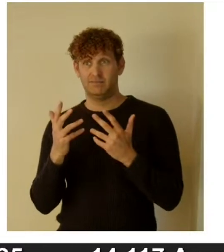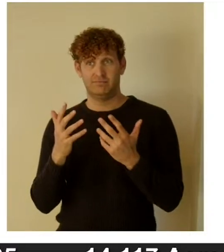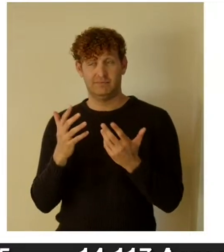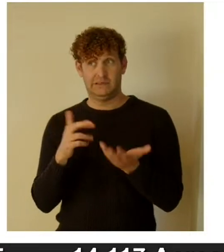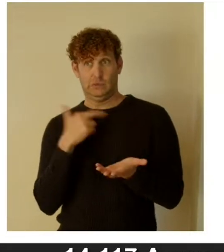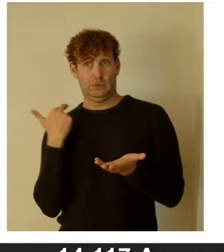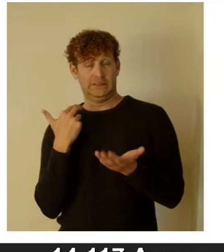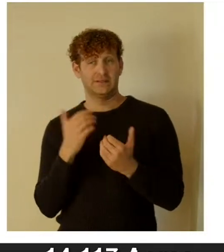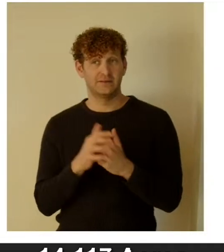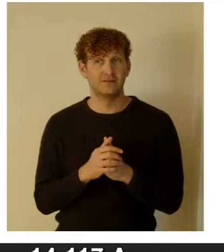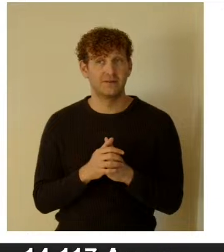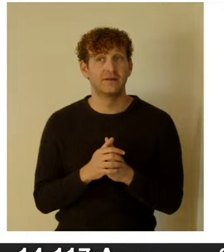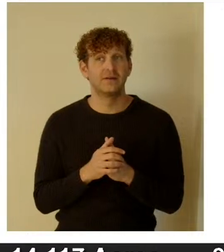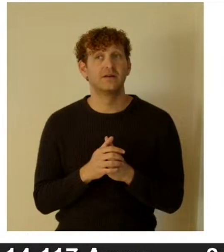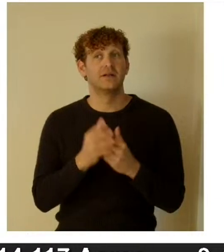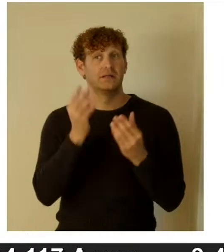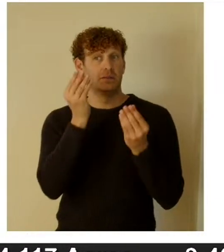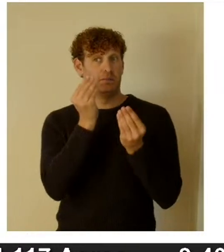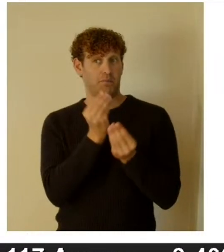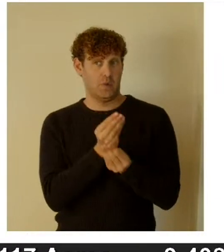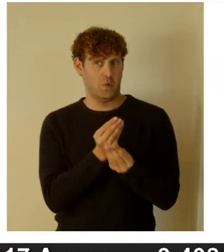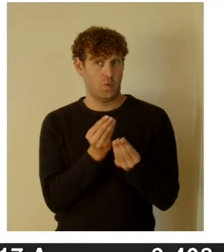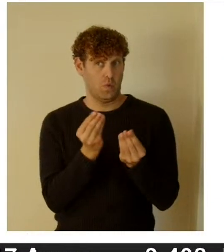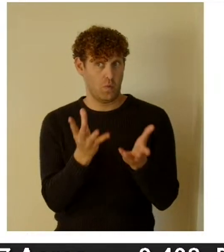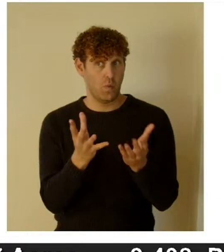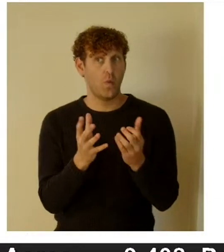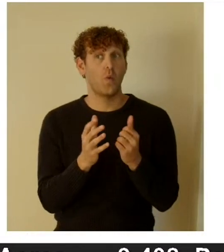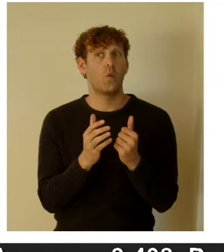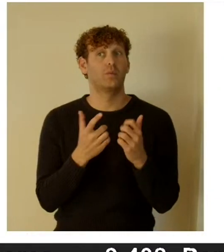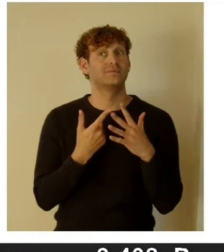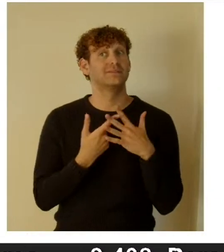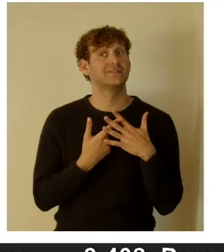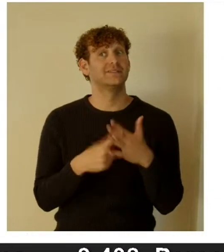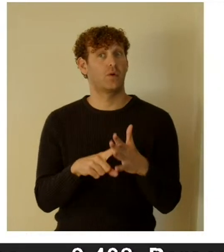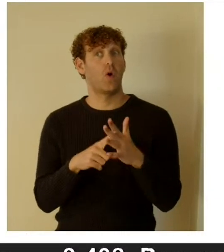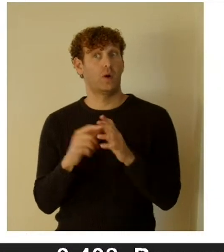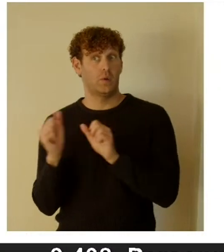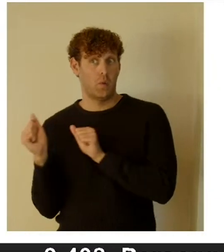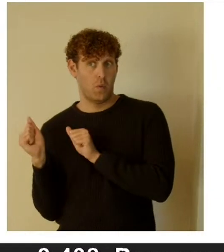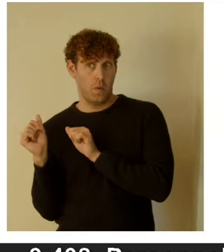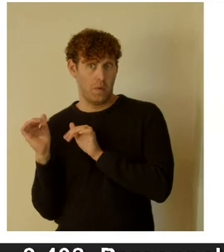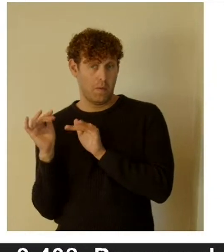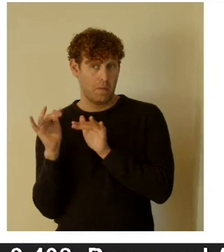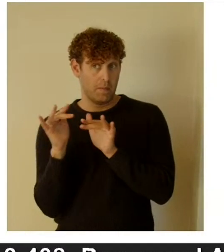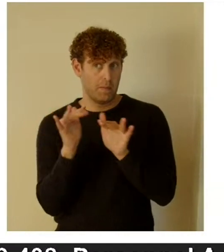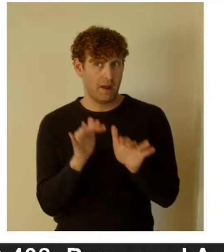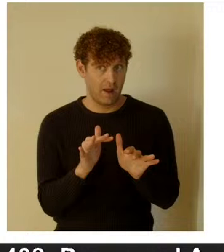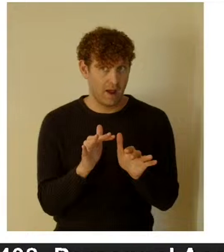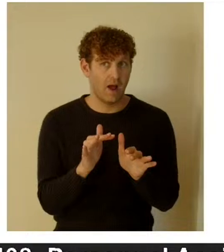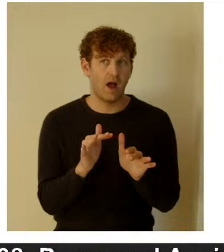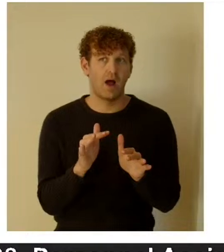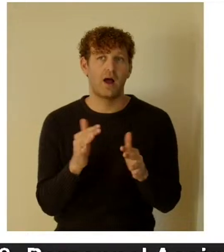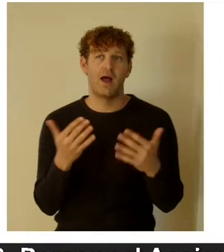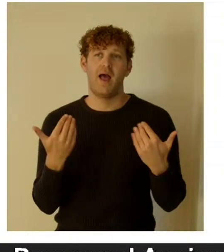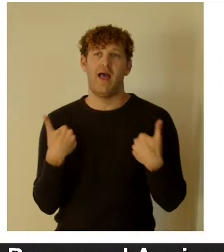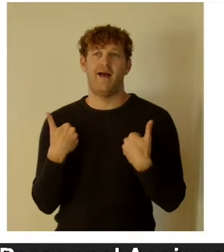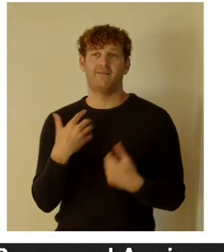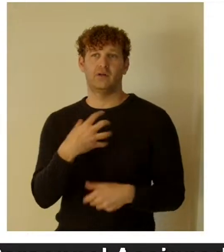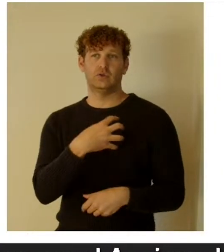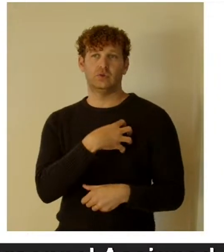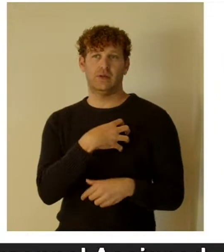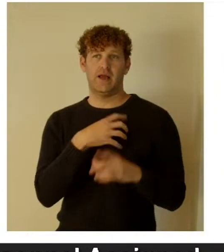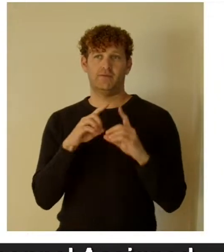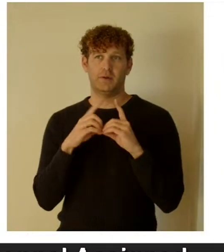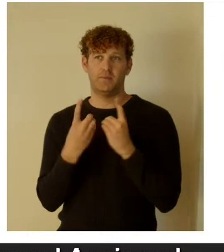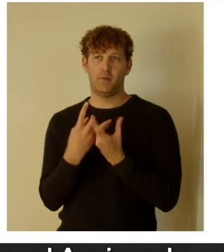Just want to let everybody know that when we do start to repopulate these areas, we will still have the Sheriff's Department presence in that area. We still